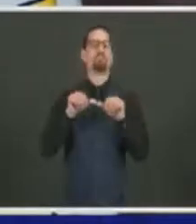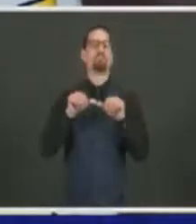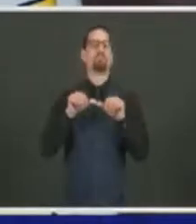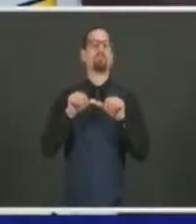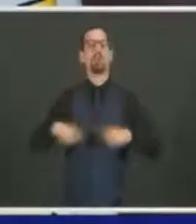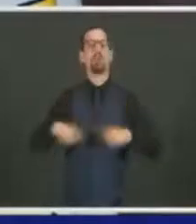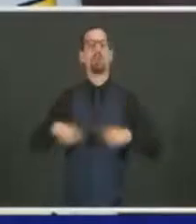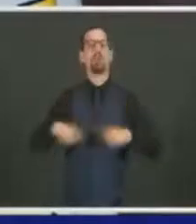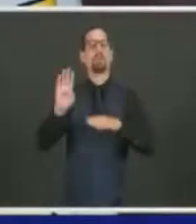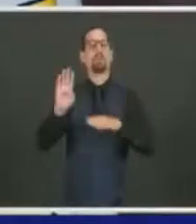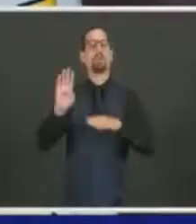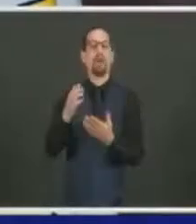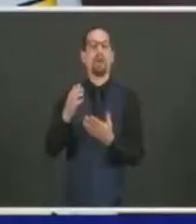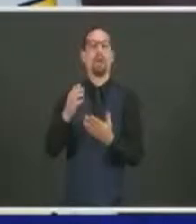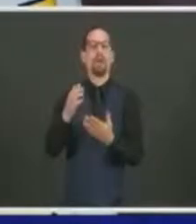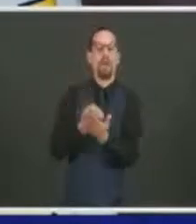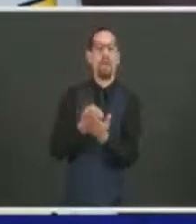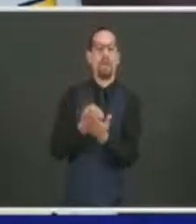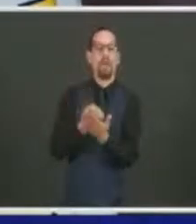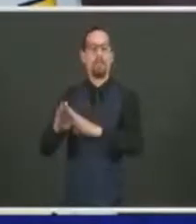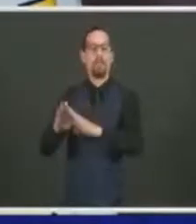fall, and move forward.